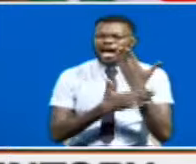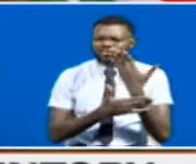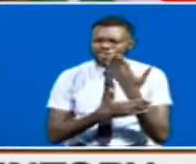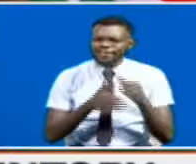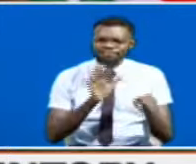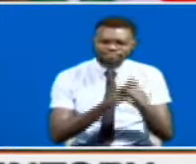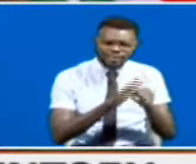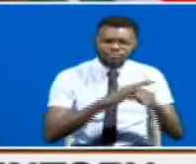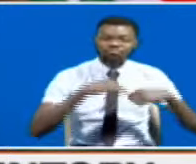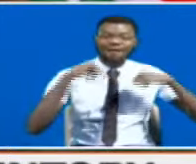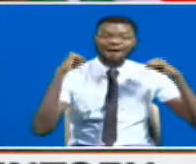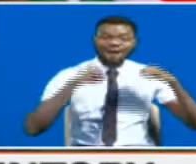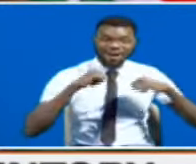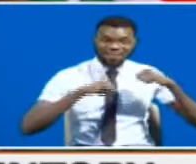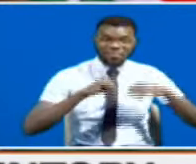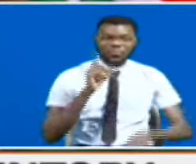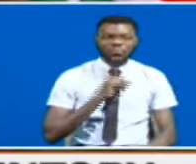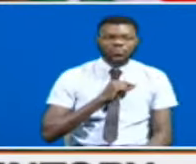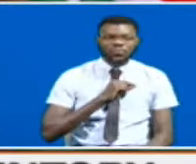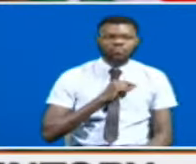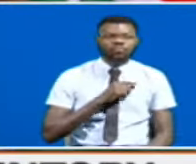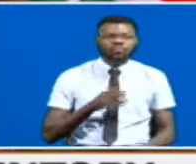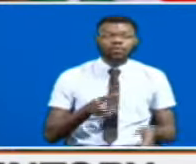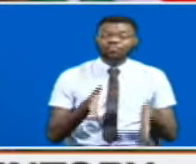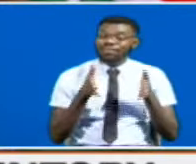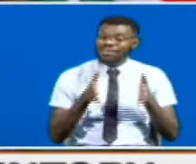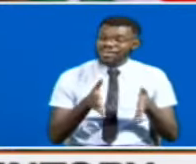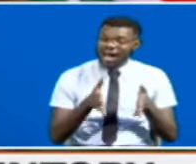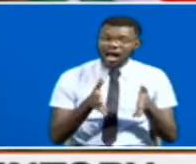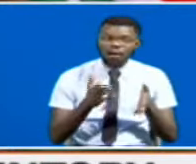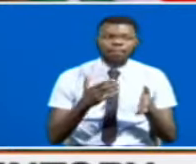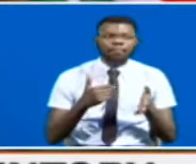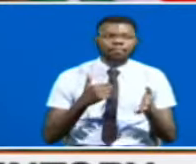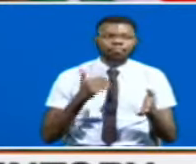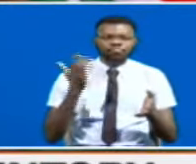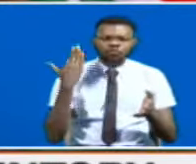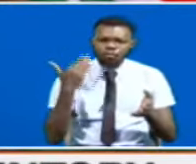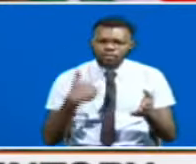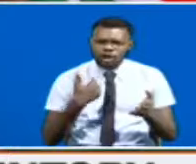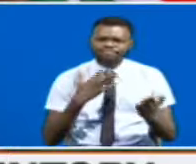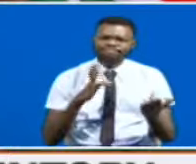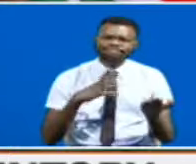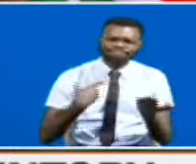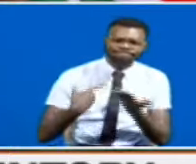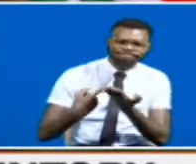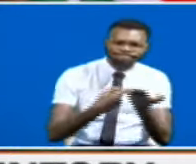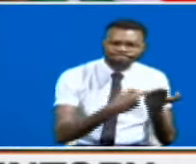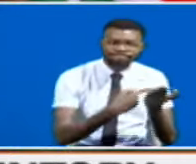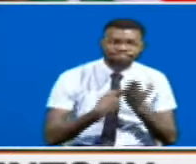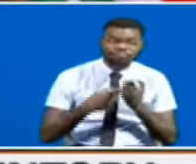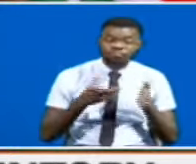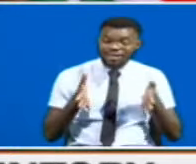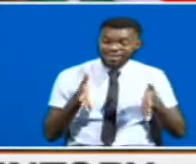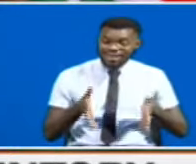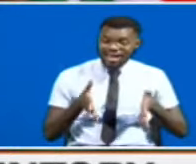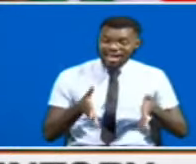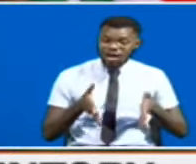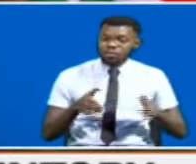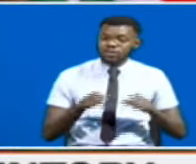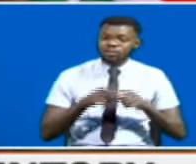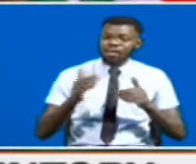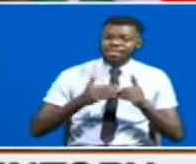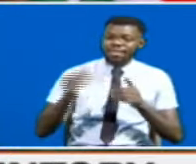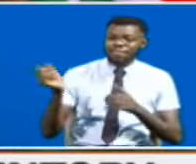your information, as a result of those, what I have been doing, between now and next